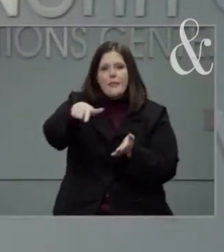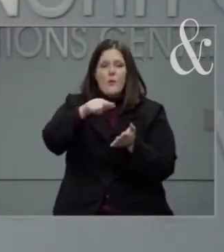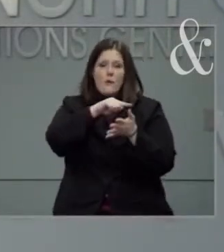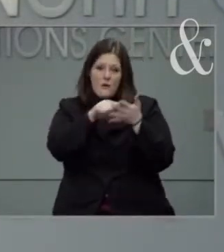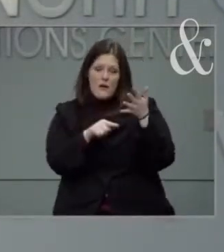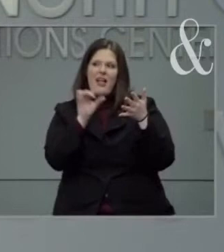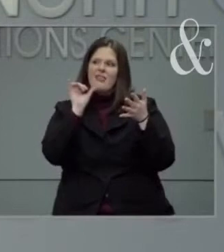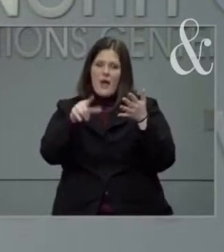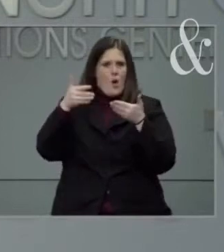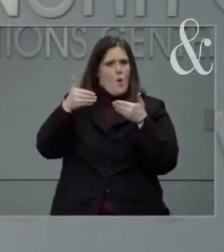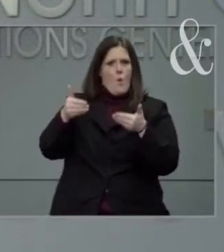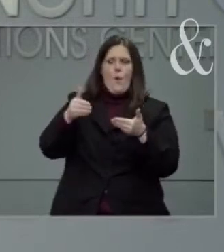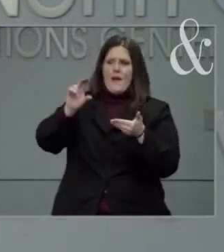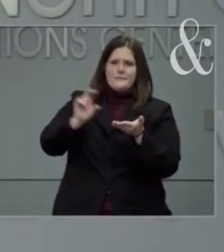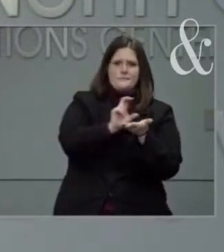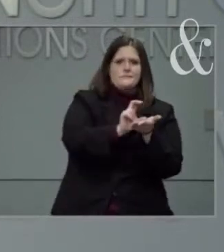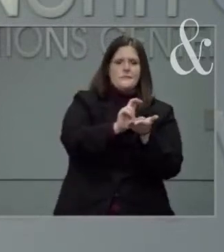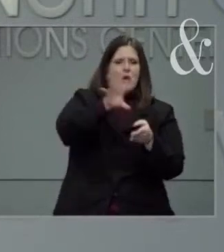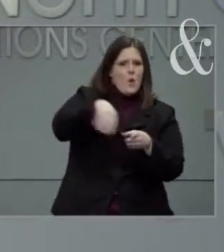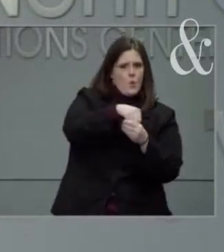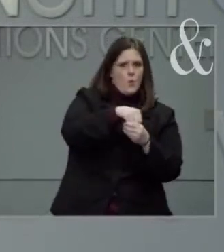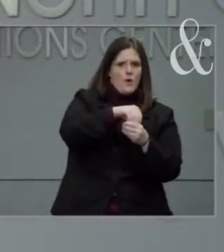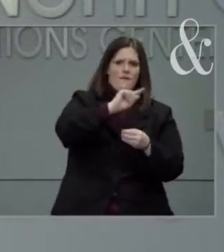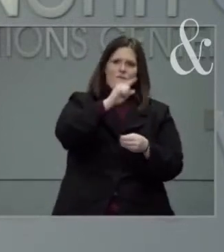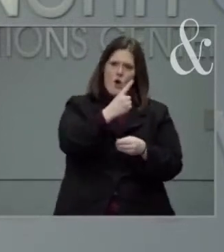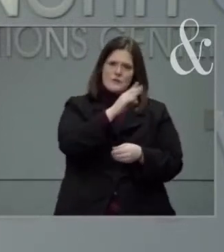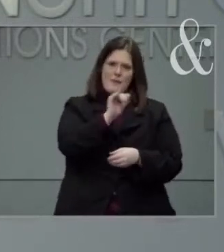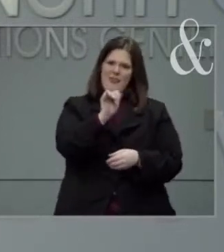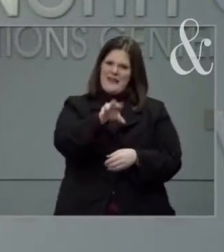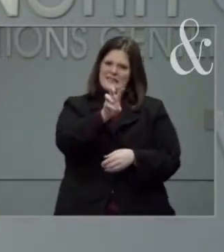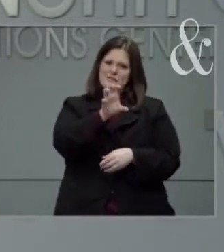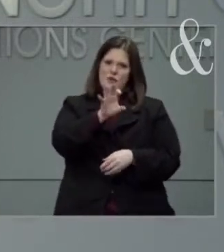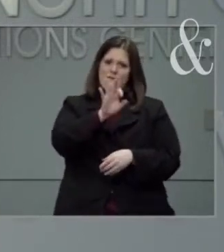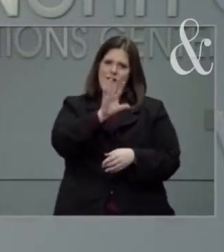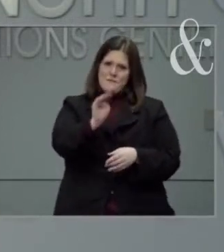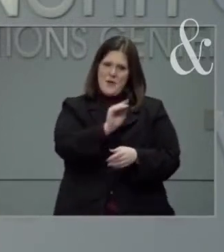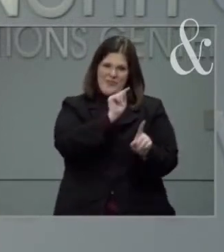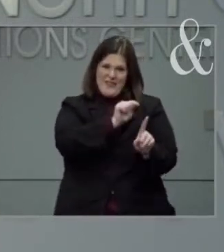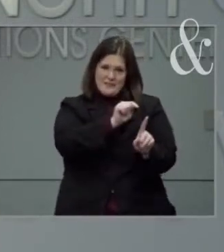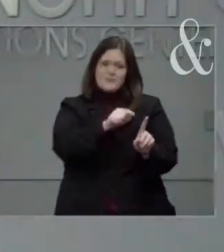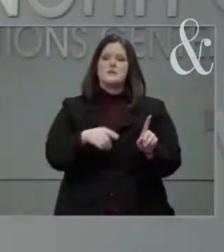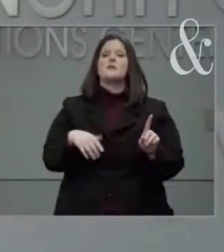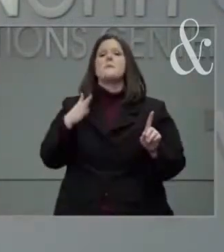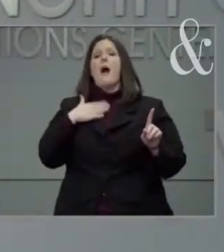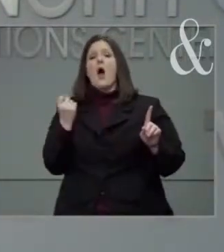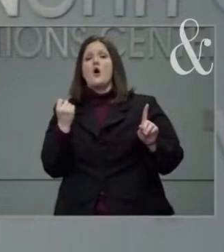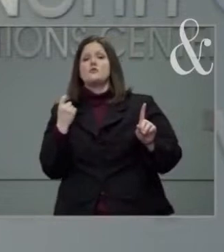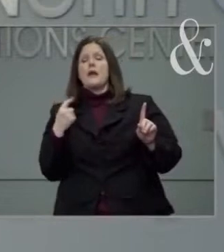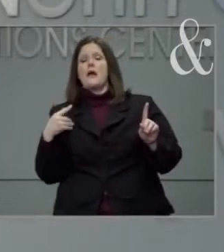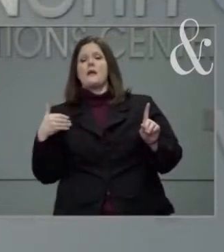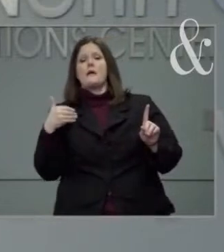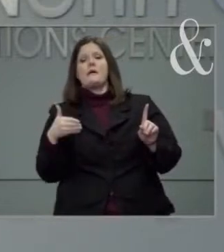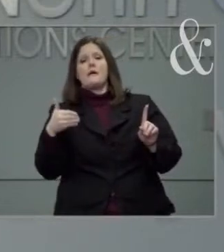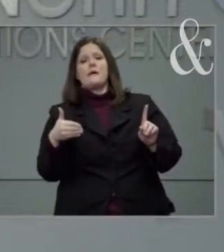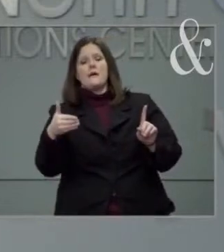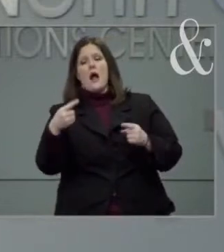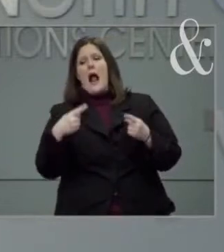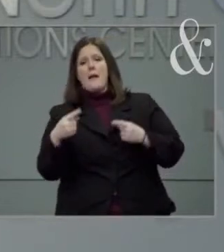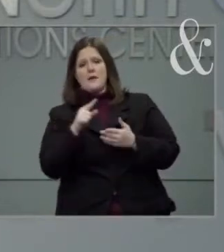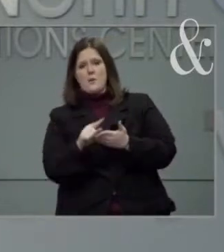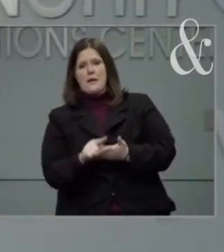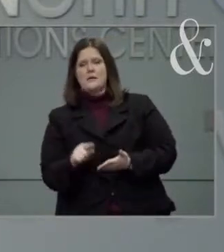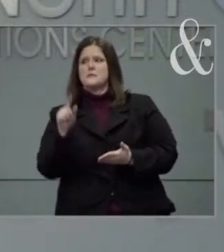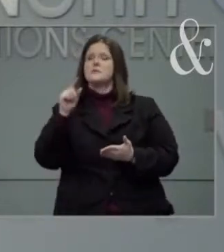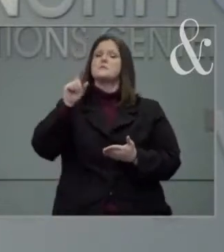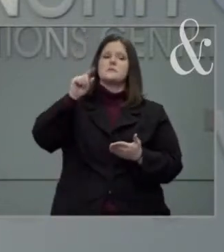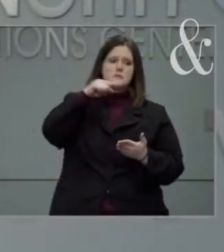and appropriated that in this first bill. And it's our understanding that over the next couple weeks, as they look through the proposal